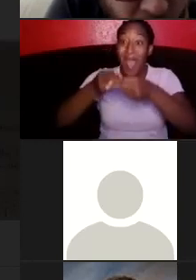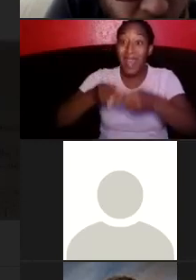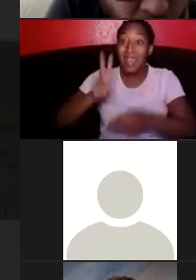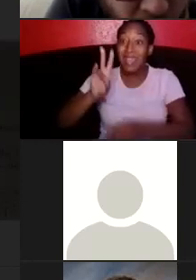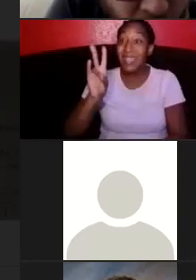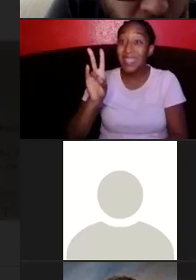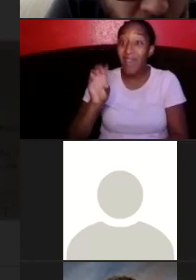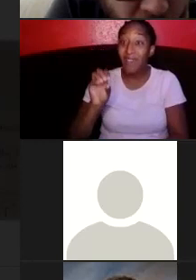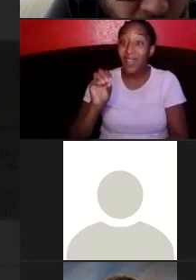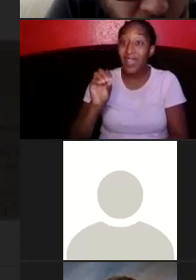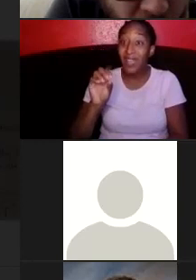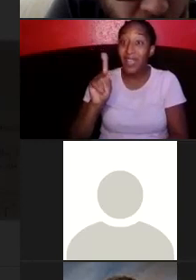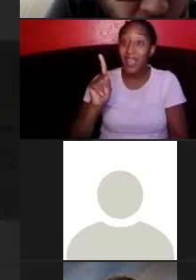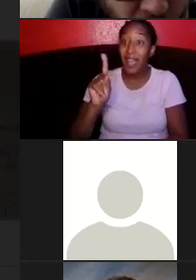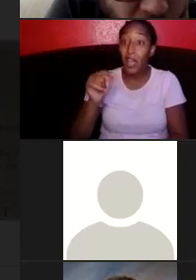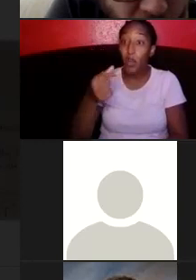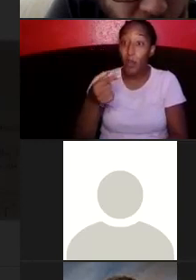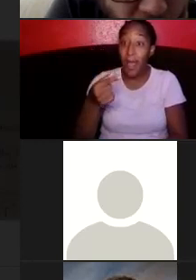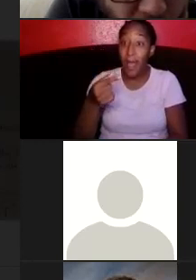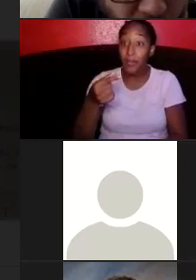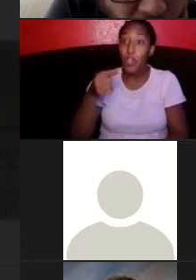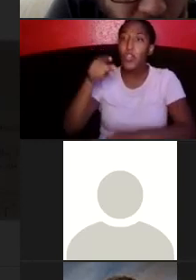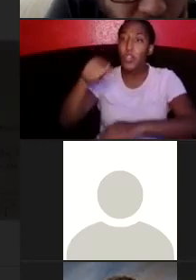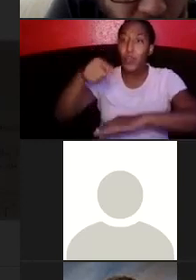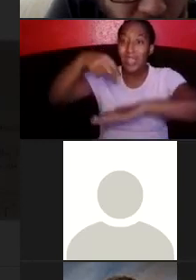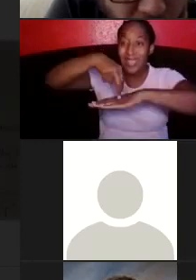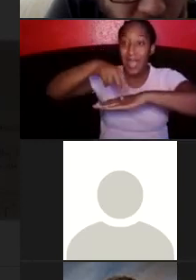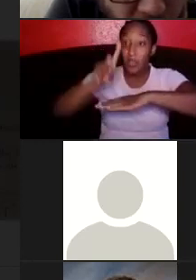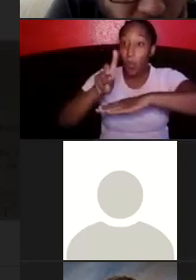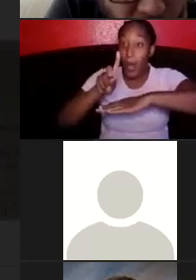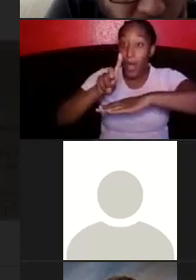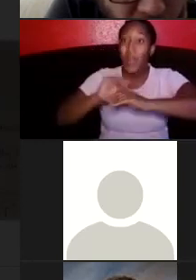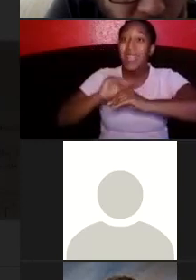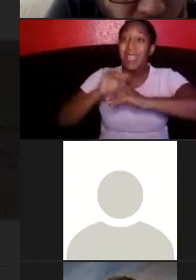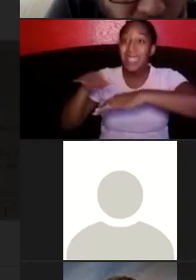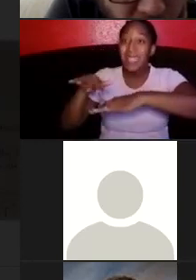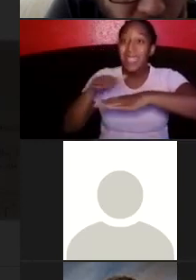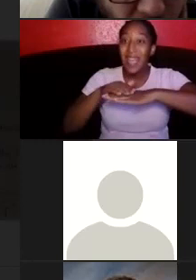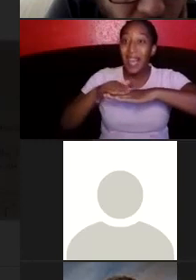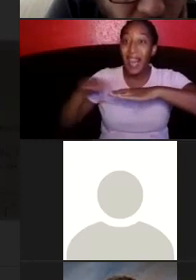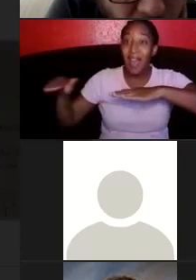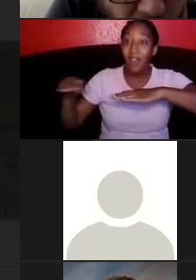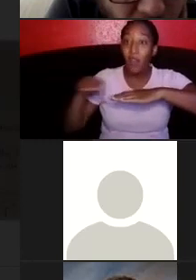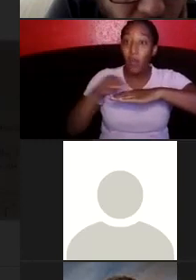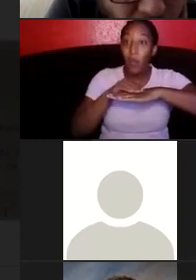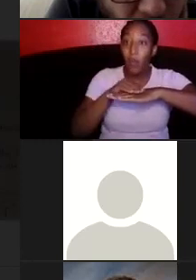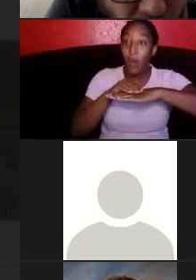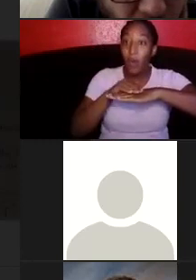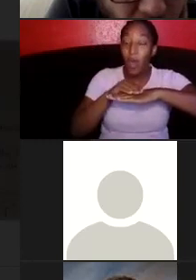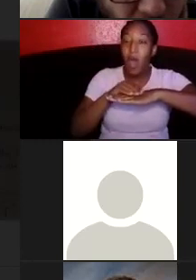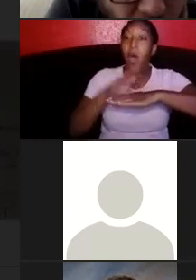level on planet Earth. So how far are you away from the center of the Earth?